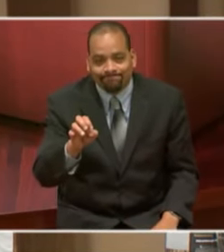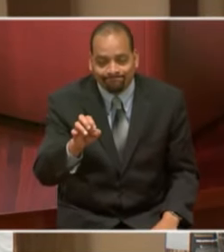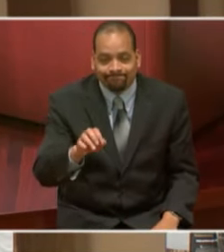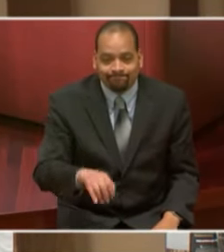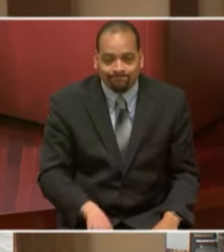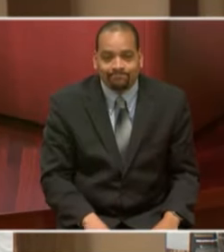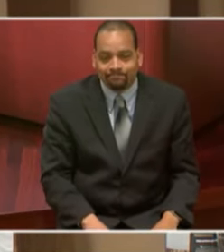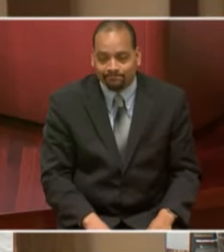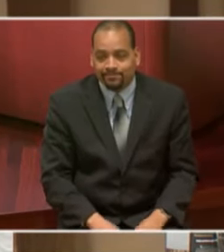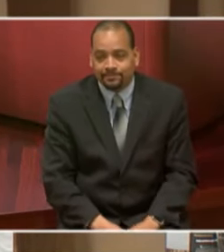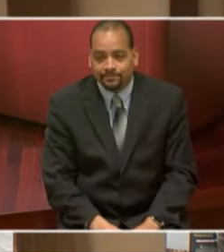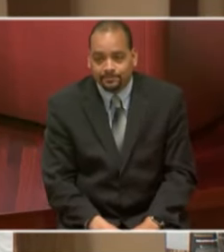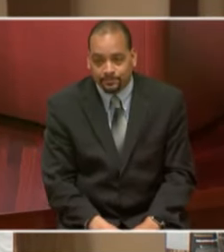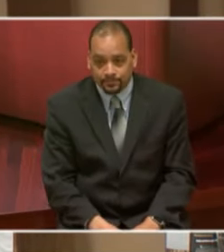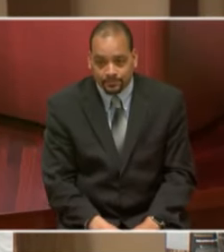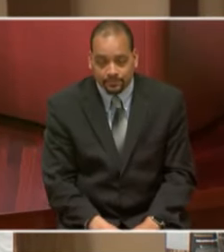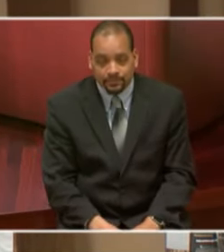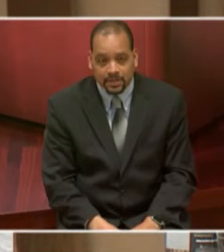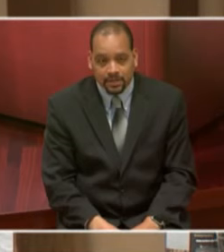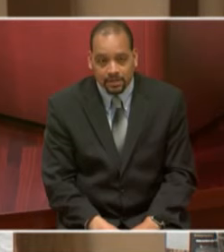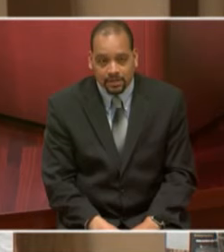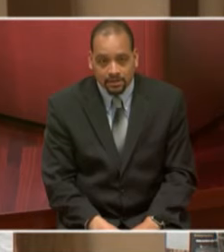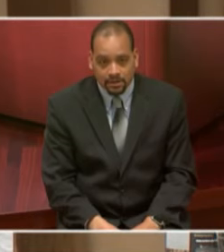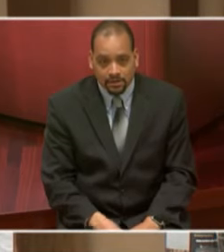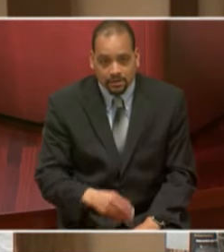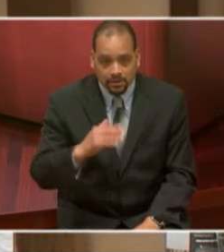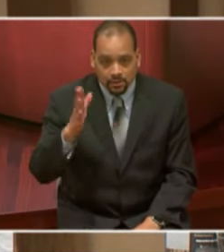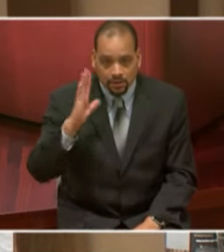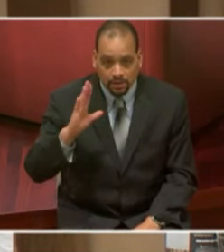Can we be just a little more human?